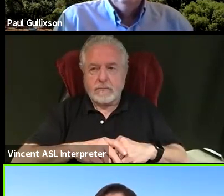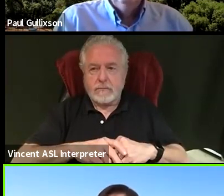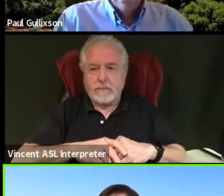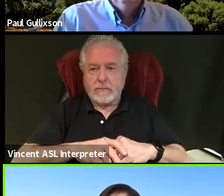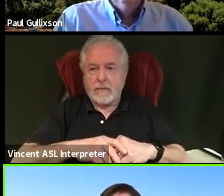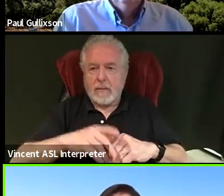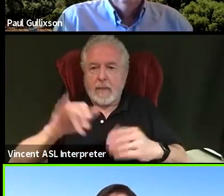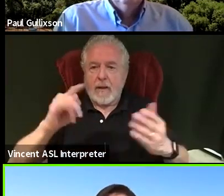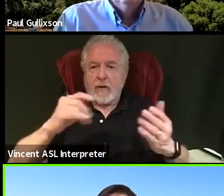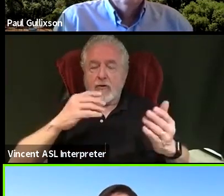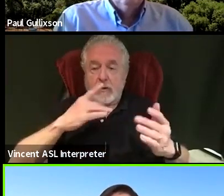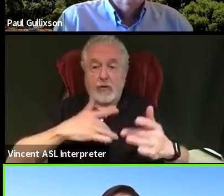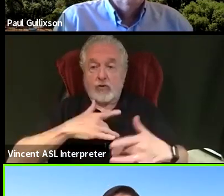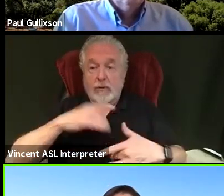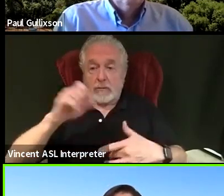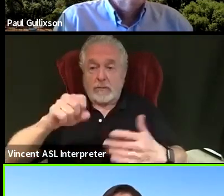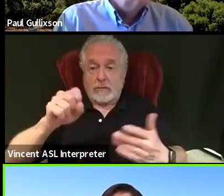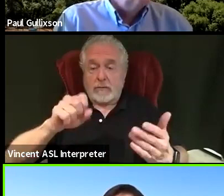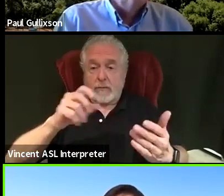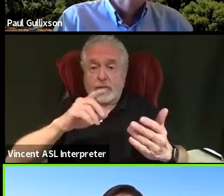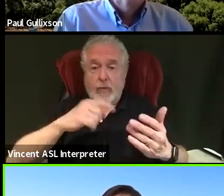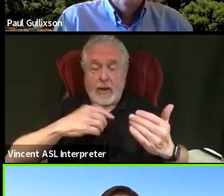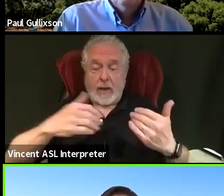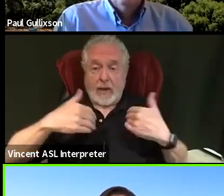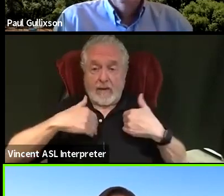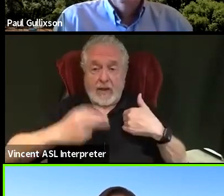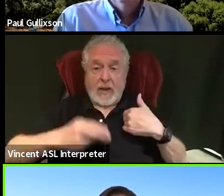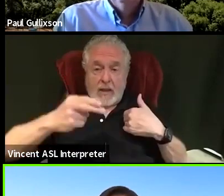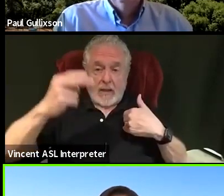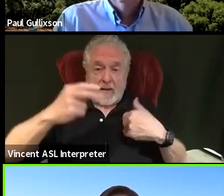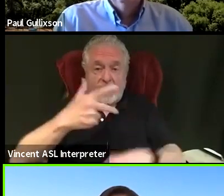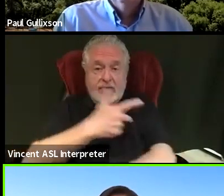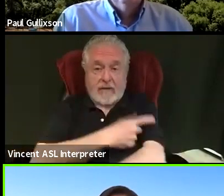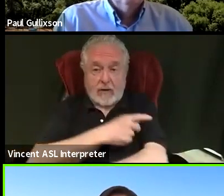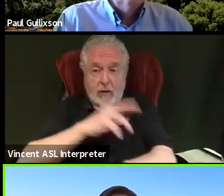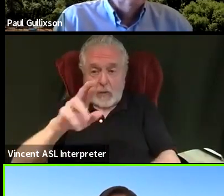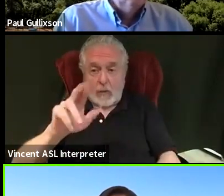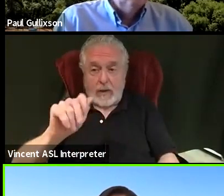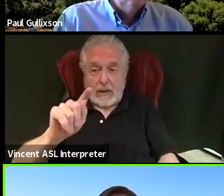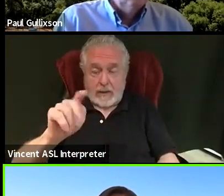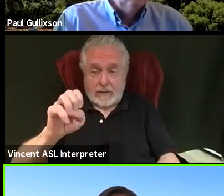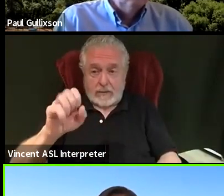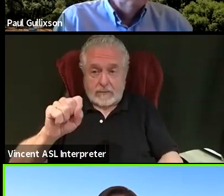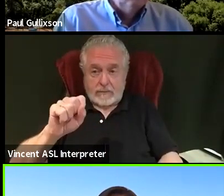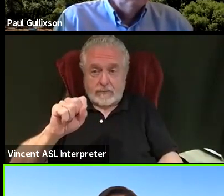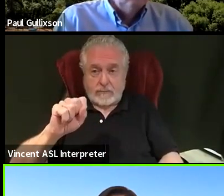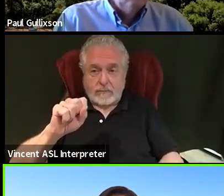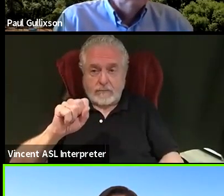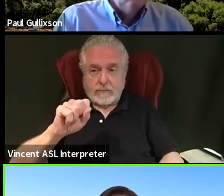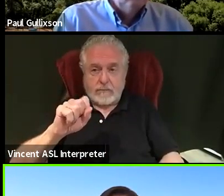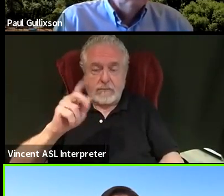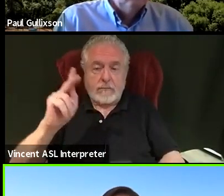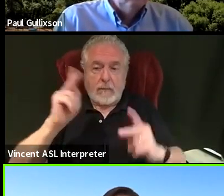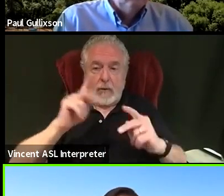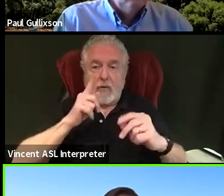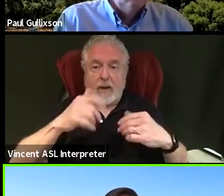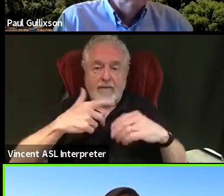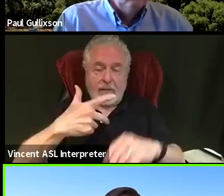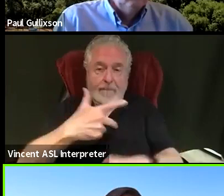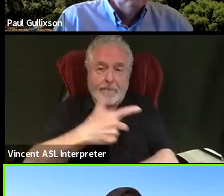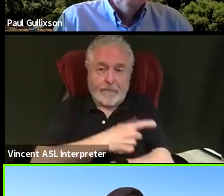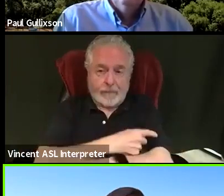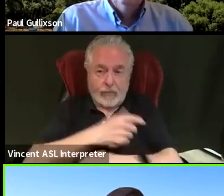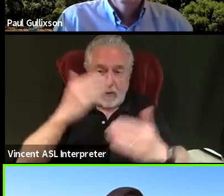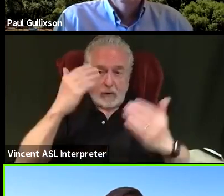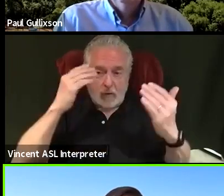Yeah, it's a concern. As we have higher and higher vaccination rates, the people who have been vaccinated,